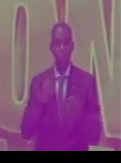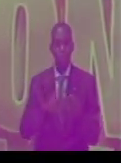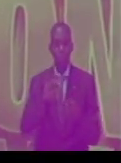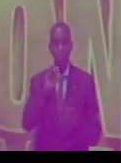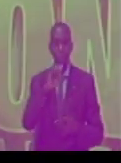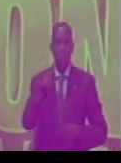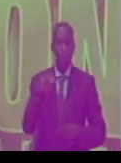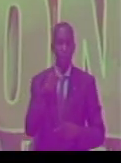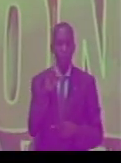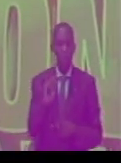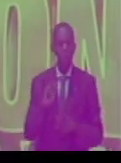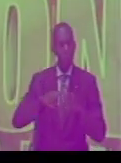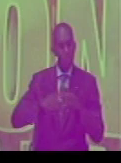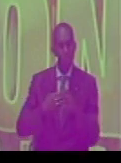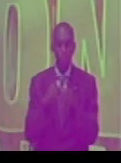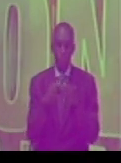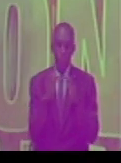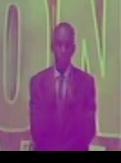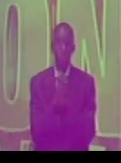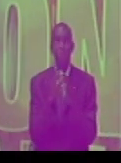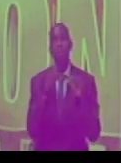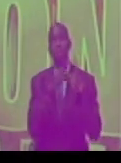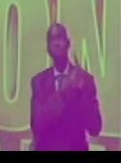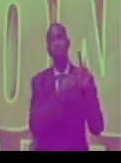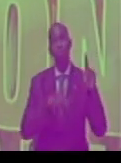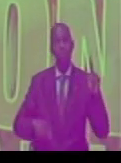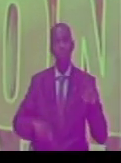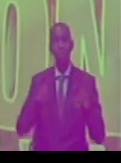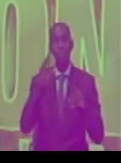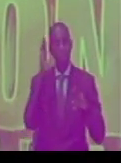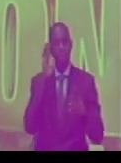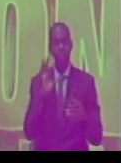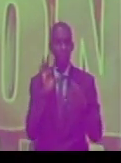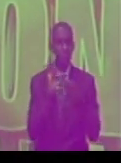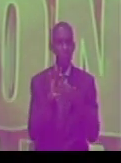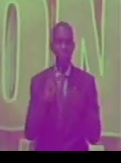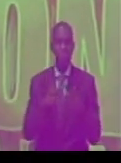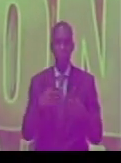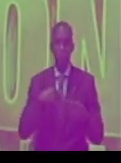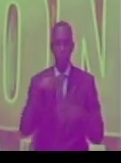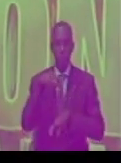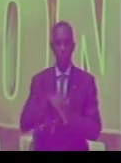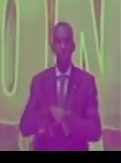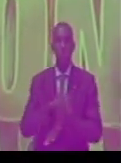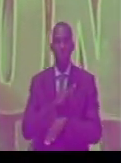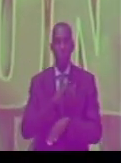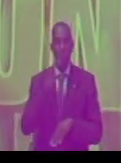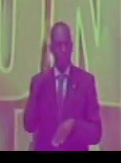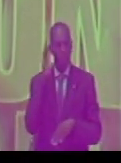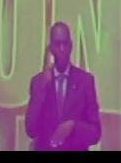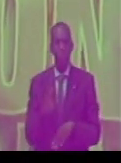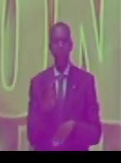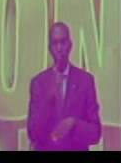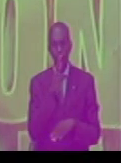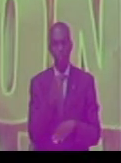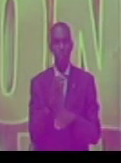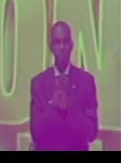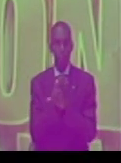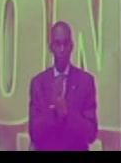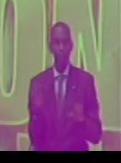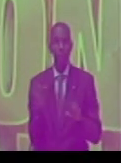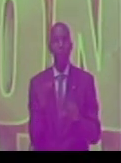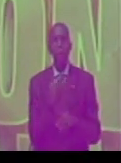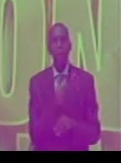to abuja on divine connection i started praying on insider i said to god you connect me tonight and i will